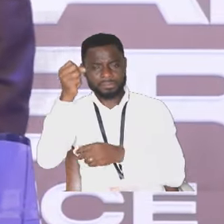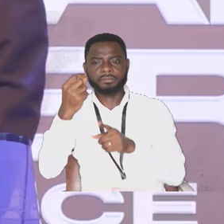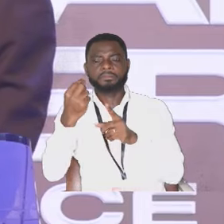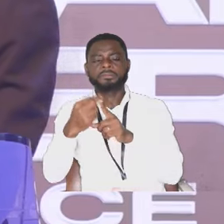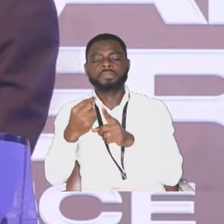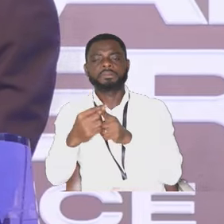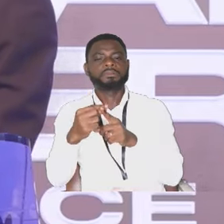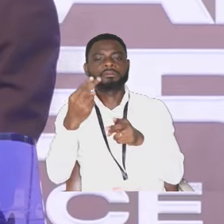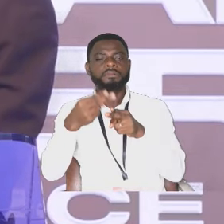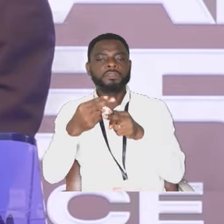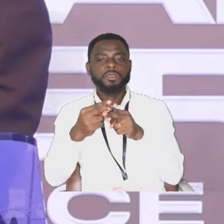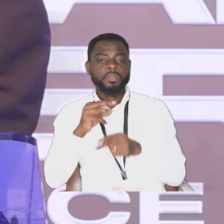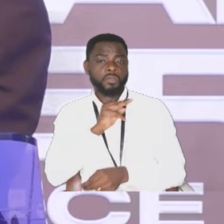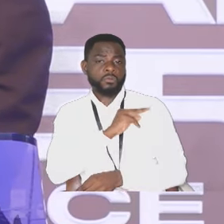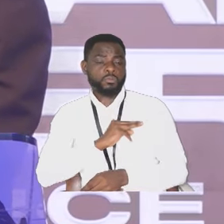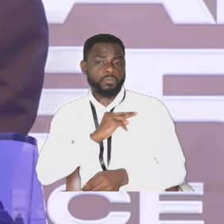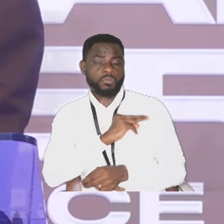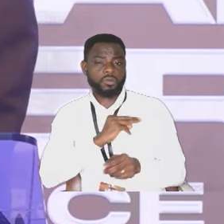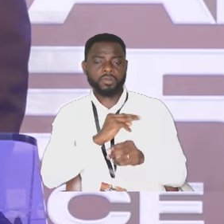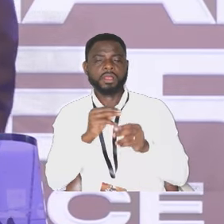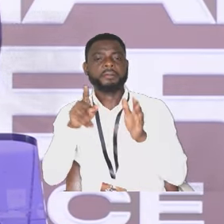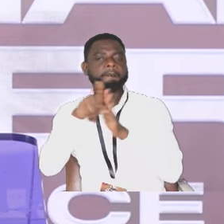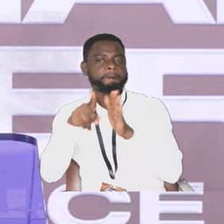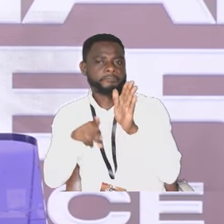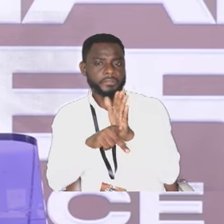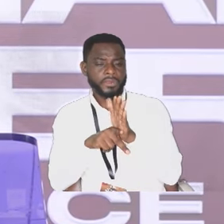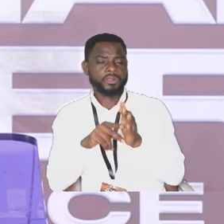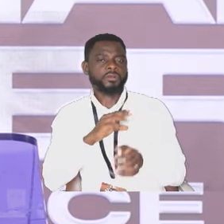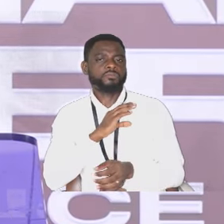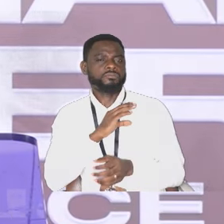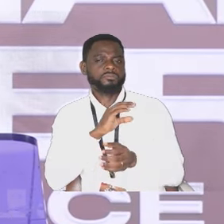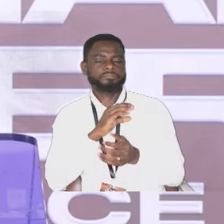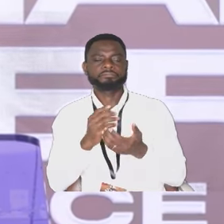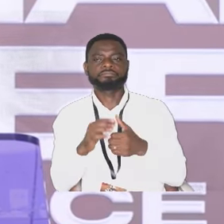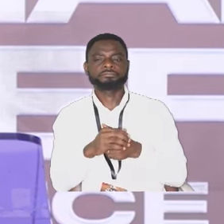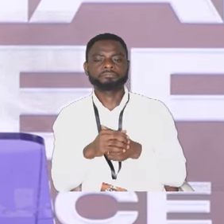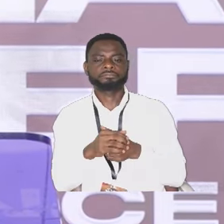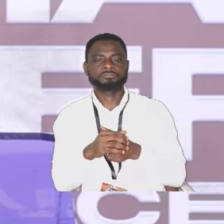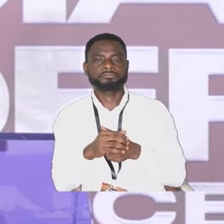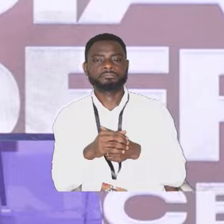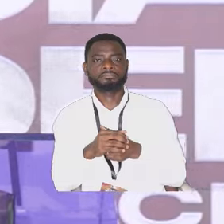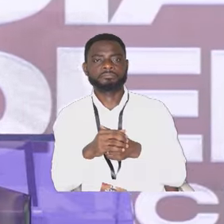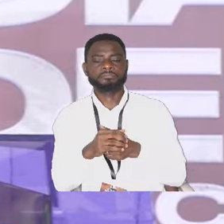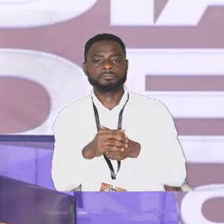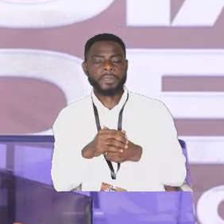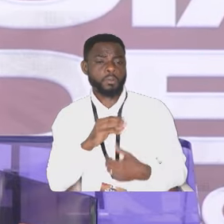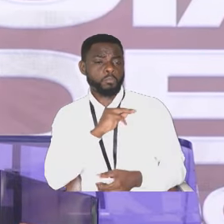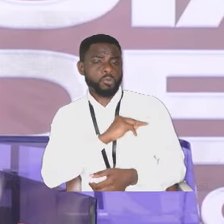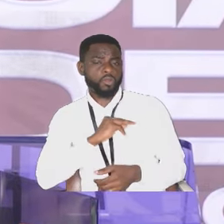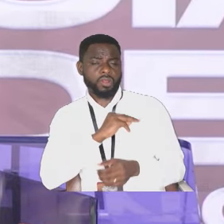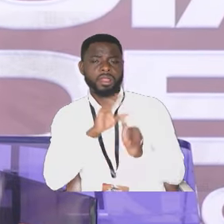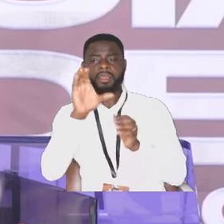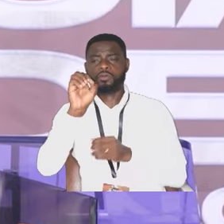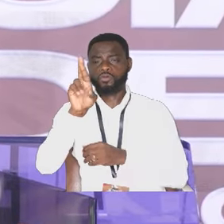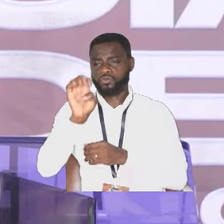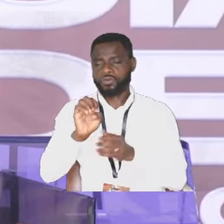principle. Moral call principle. This moral call principle talks about combination of